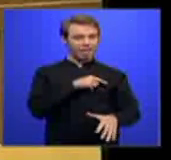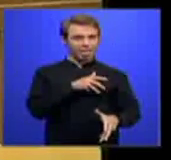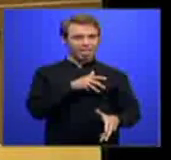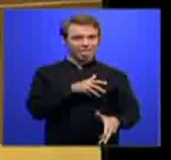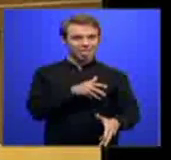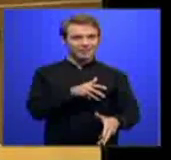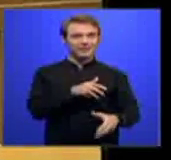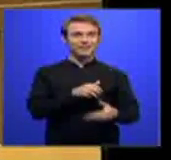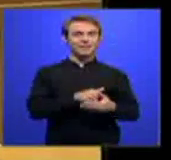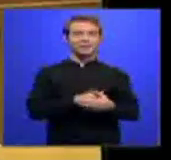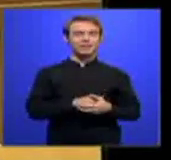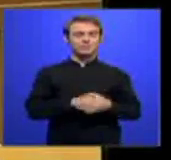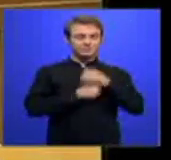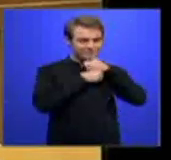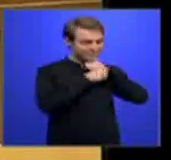neutralizing